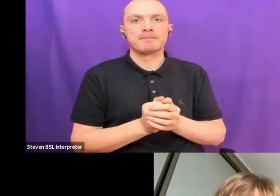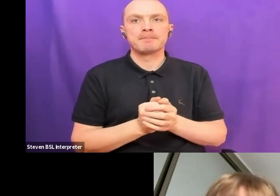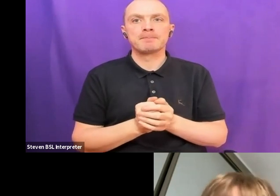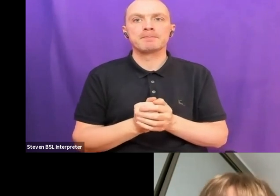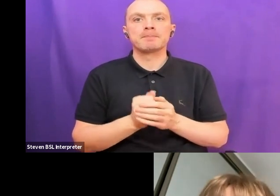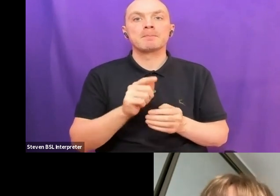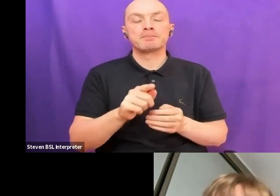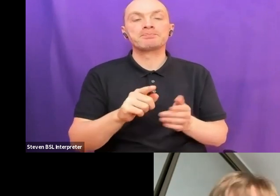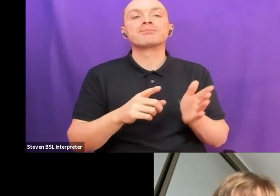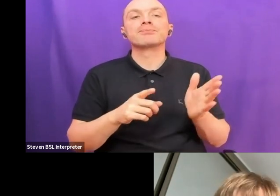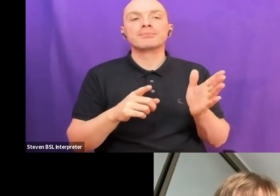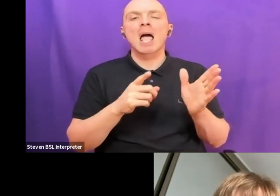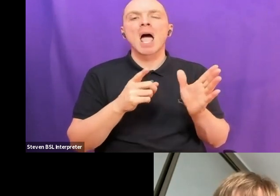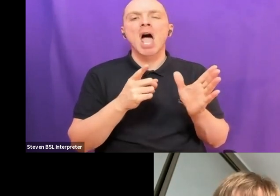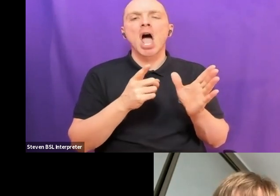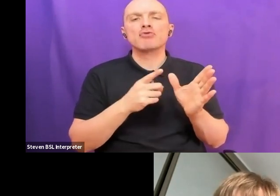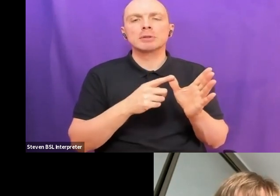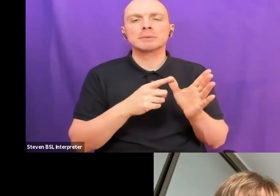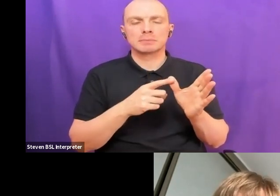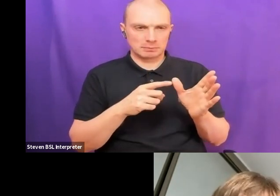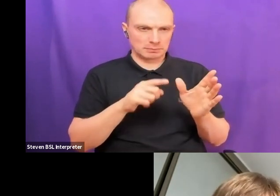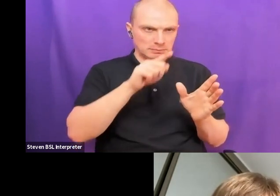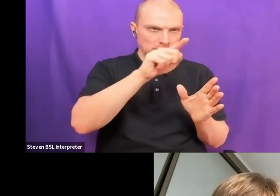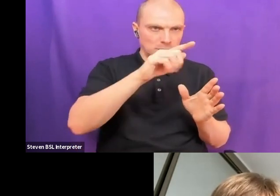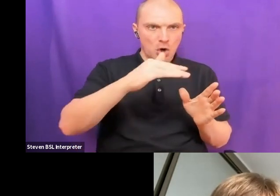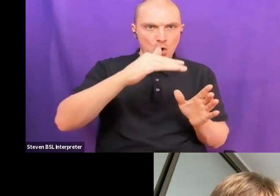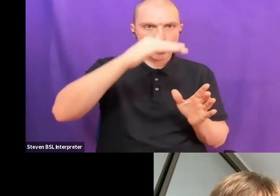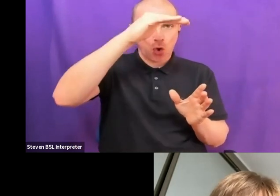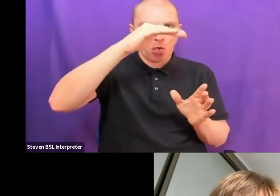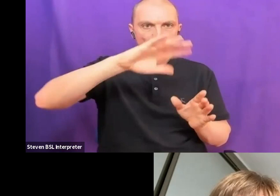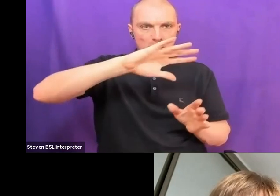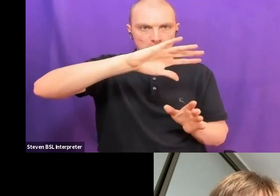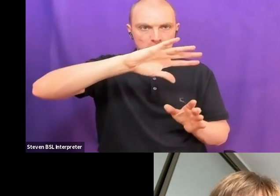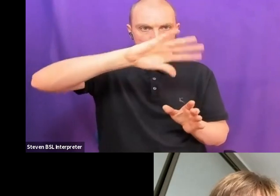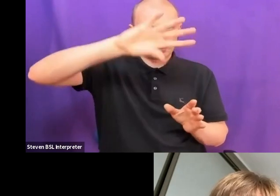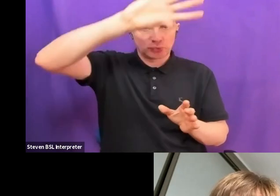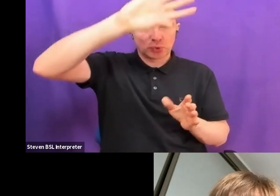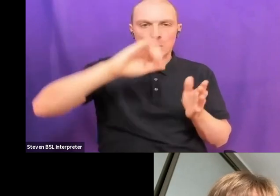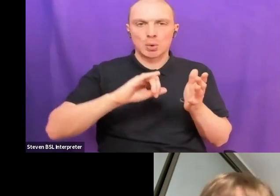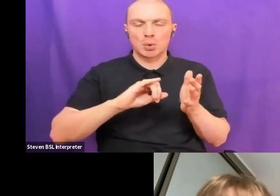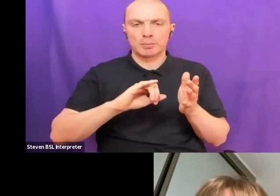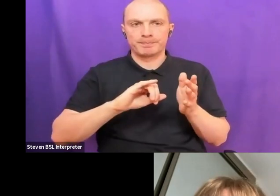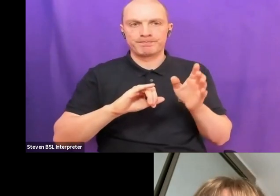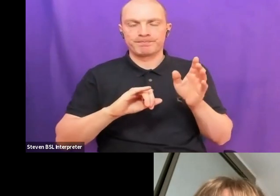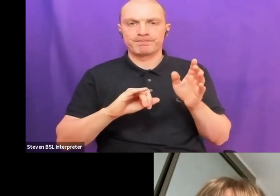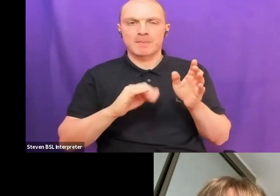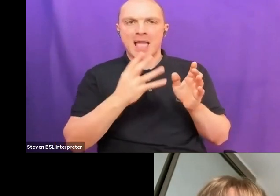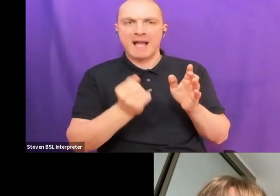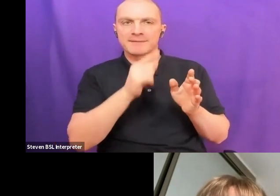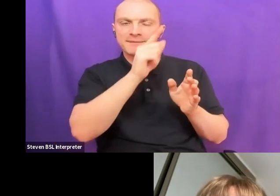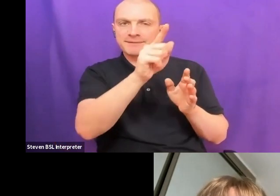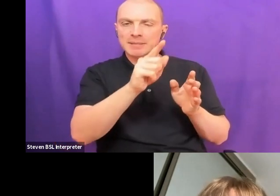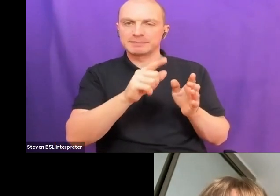North Shore. So this is a former refinery site. So it's contaminated land, it's laying as waste ground.